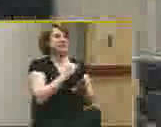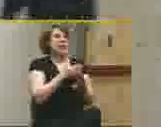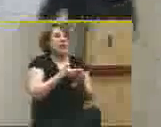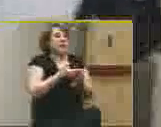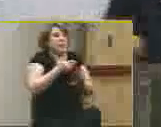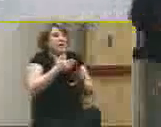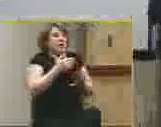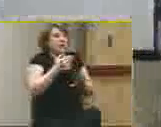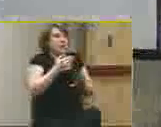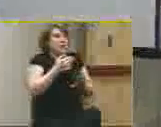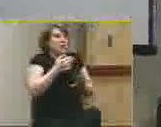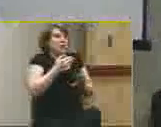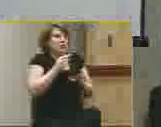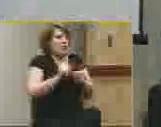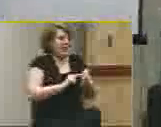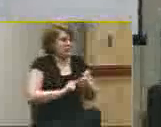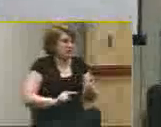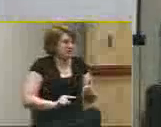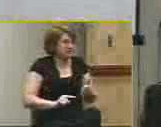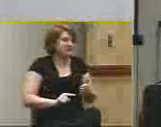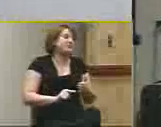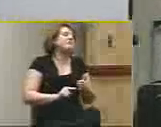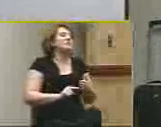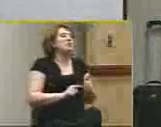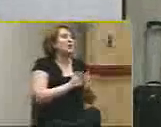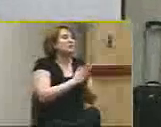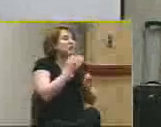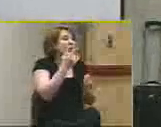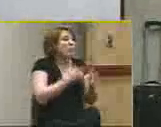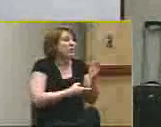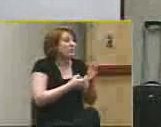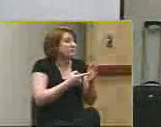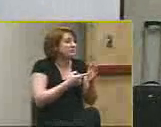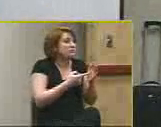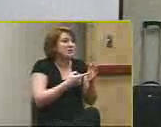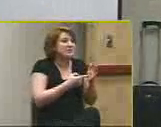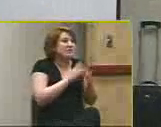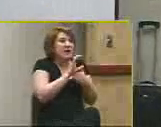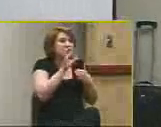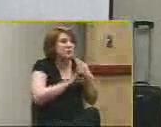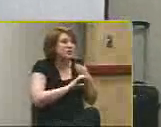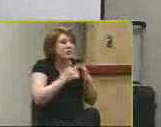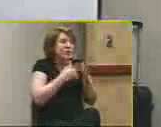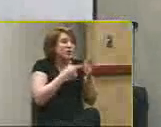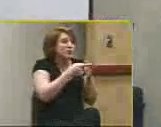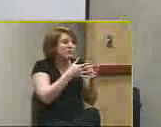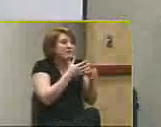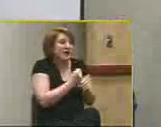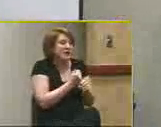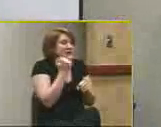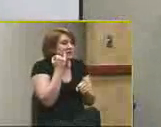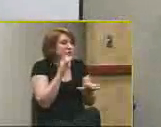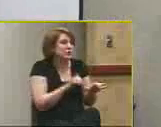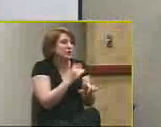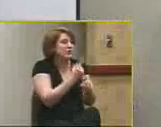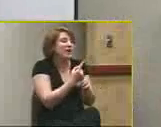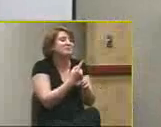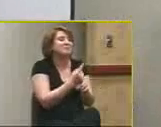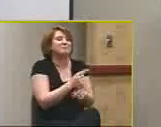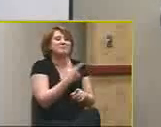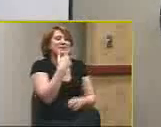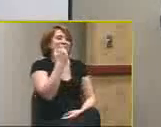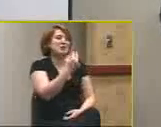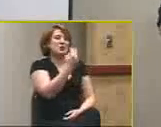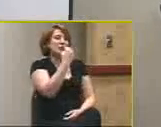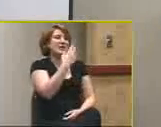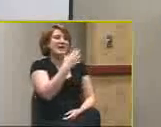So what do you need? You tell him and then say, so what is it you need to be thinking? What will you get if you Make them tell you back, because you're right. Looking at you and listening aren't